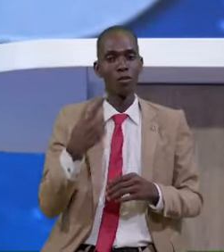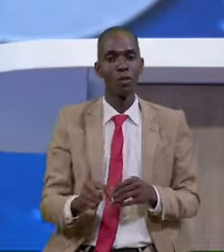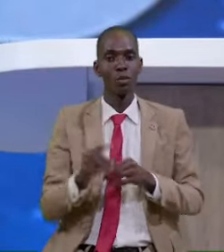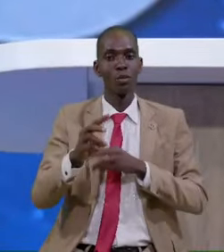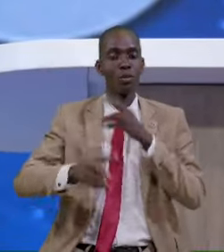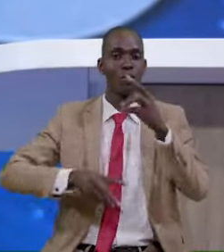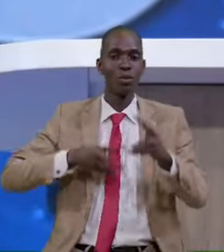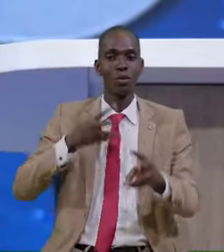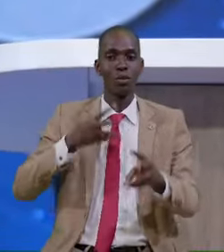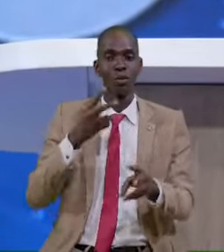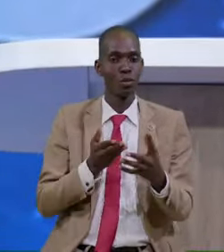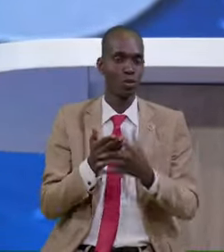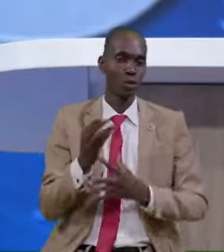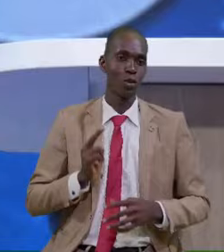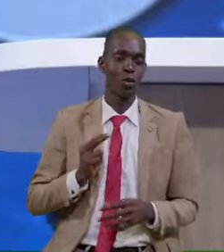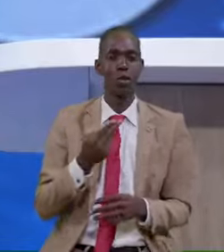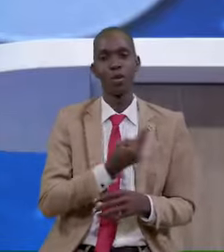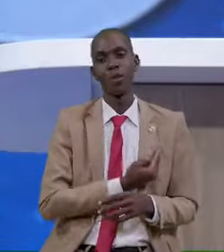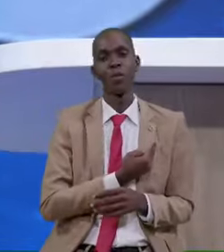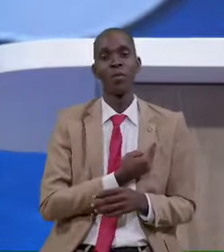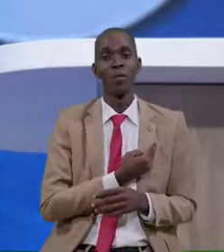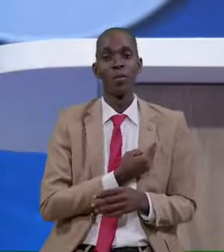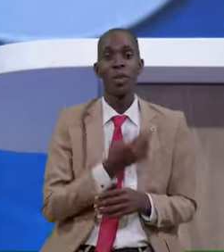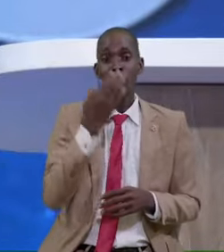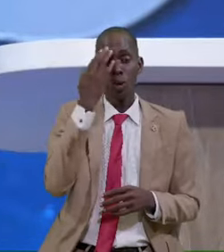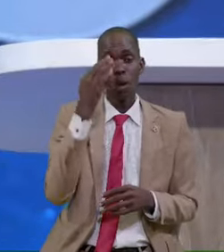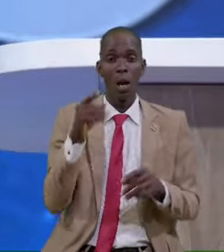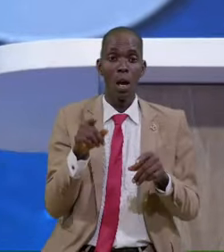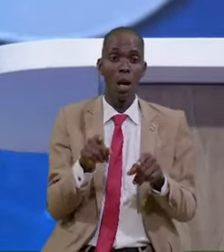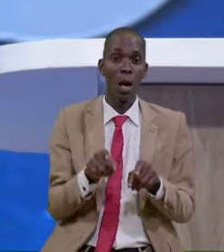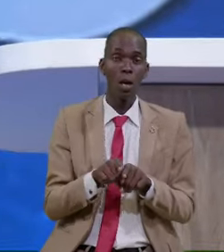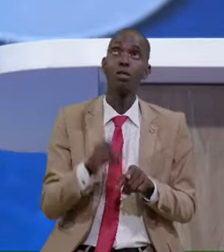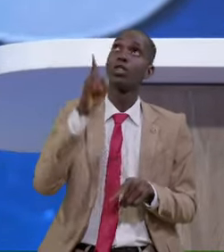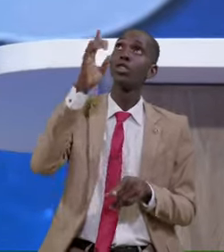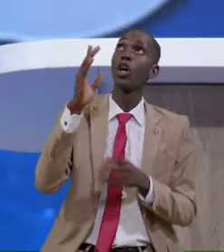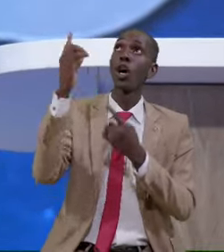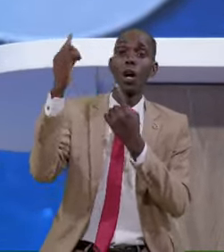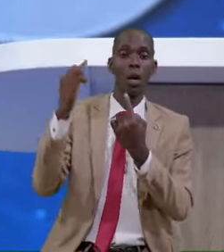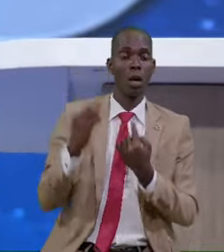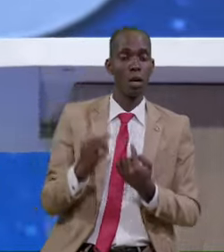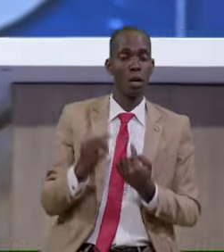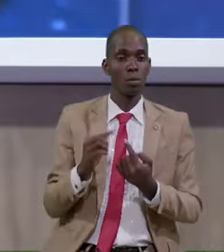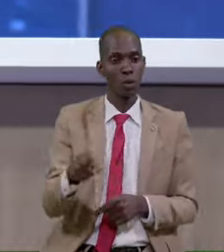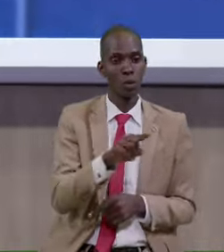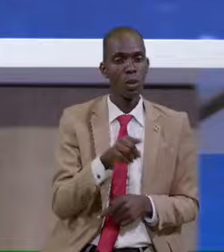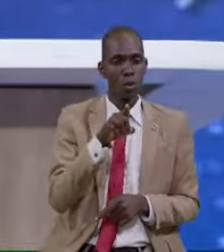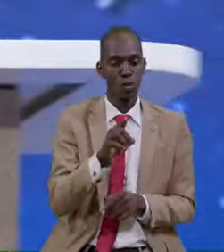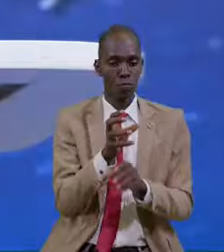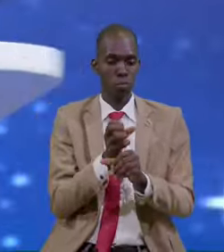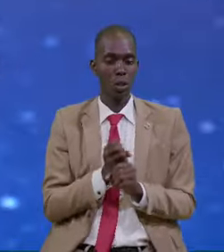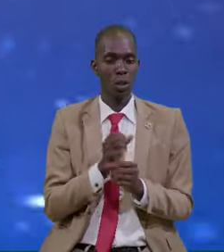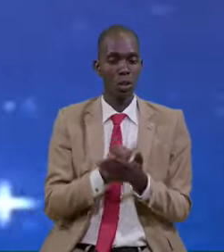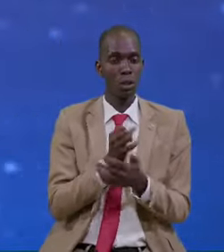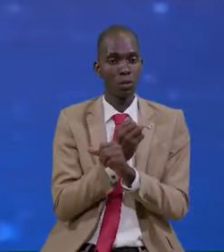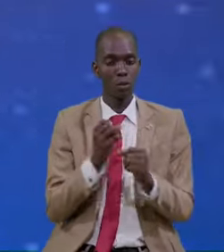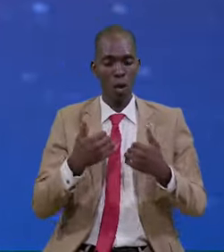globe through us. You know, as God comes to you, and you have the salvation, you have the joy,